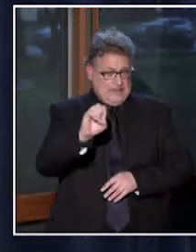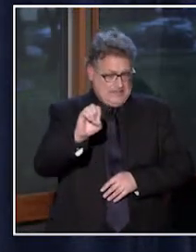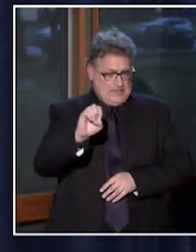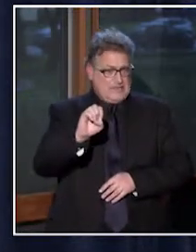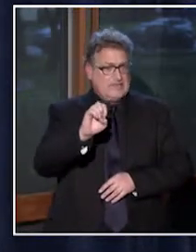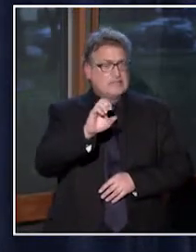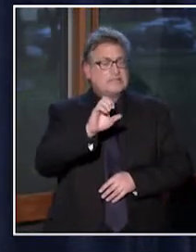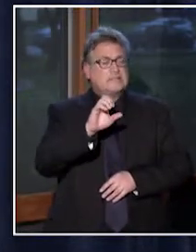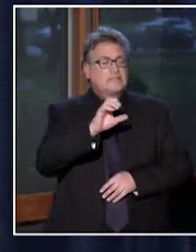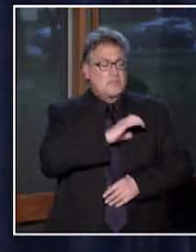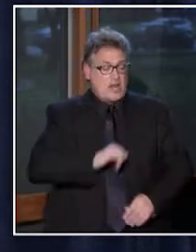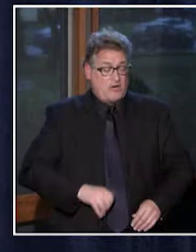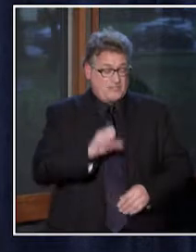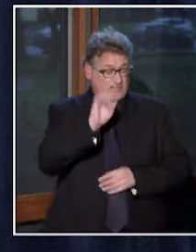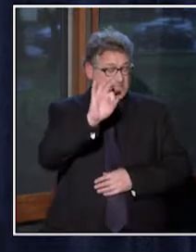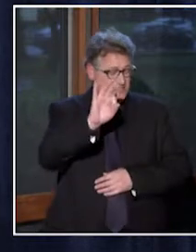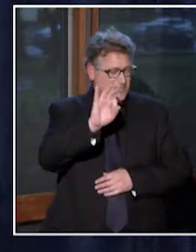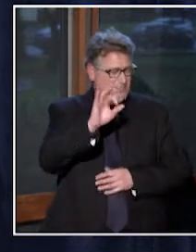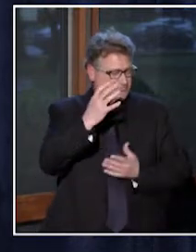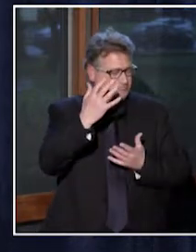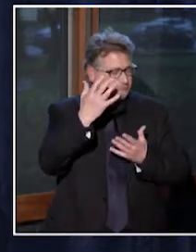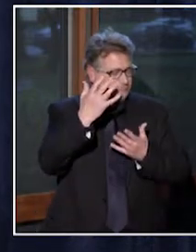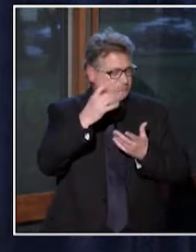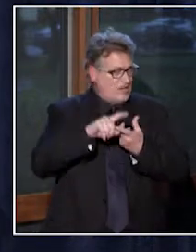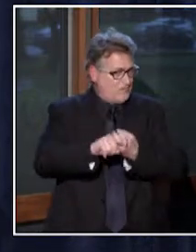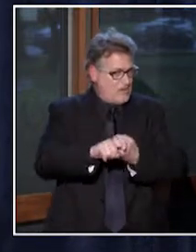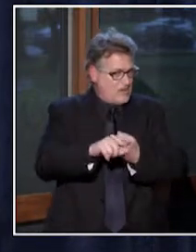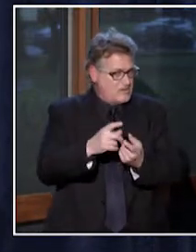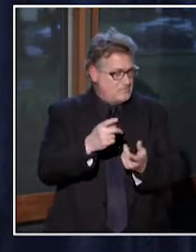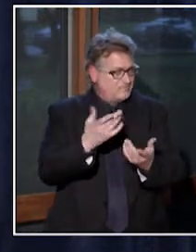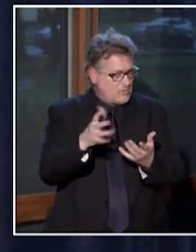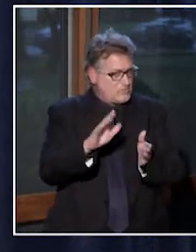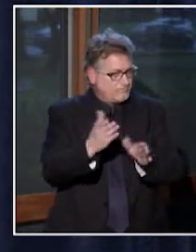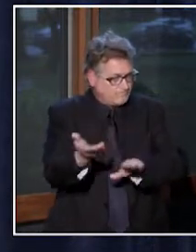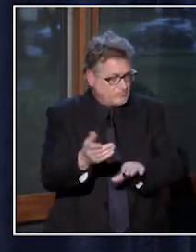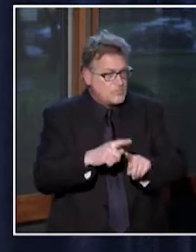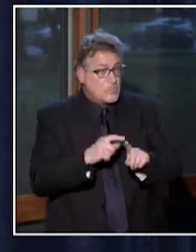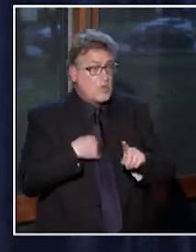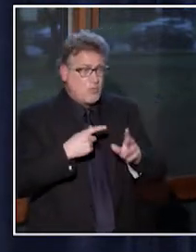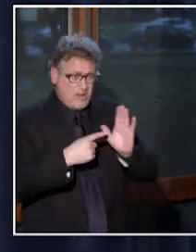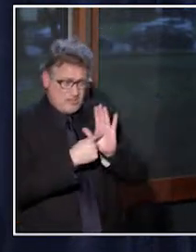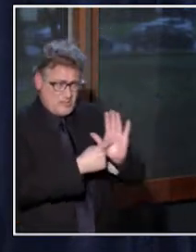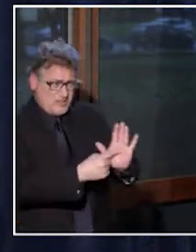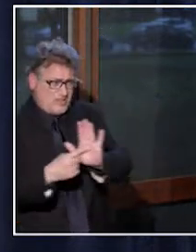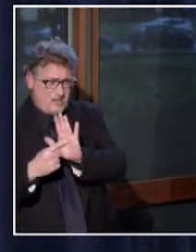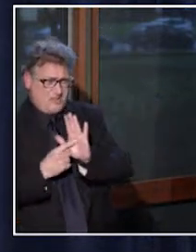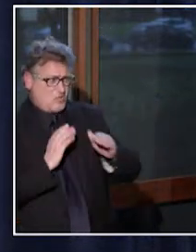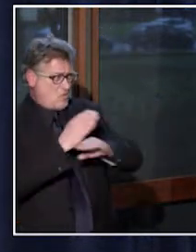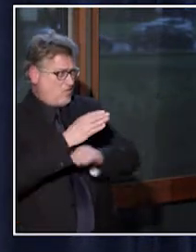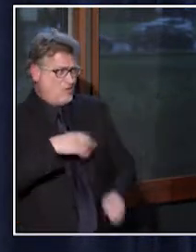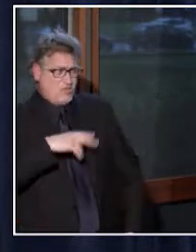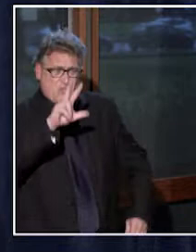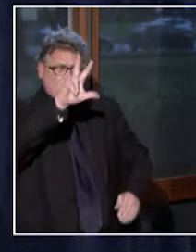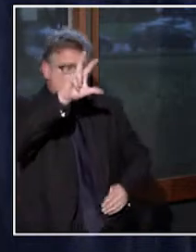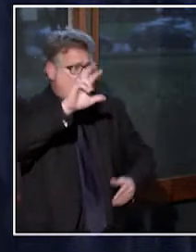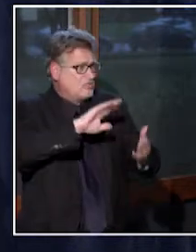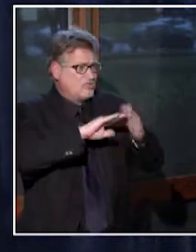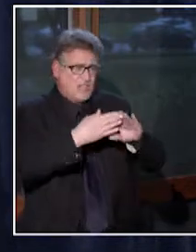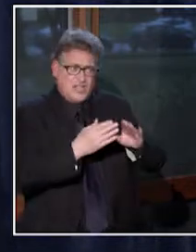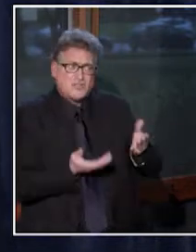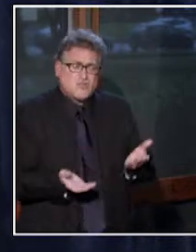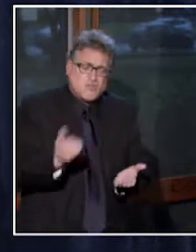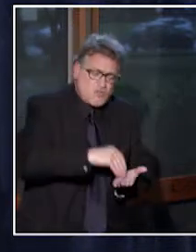Francisco. And we represented over 300 cities around the globe who are